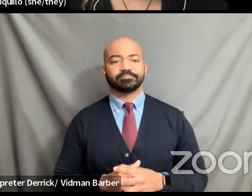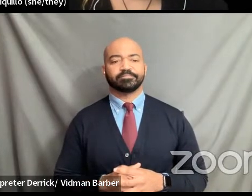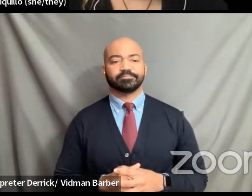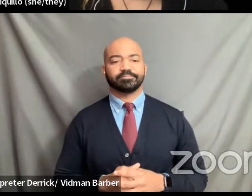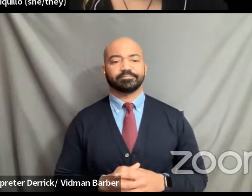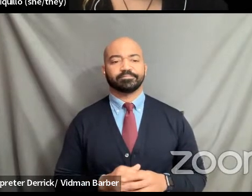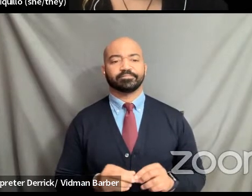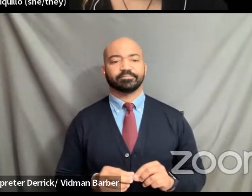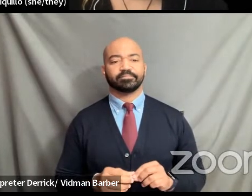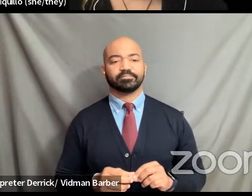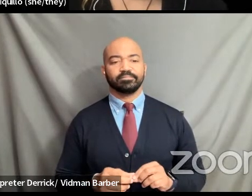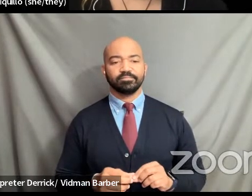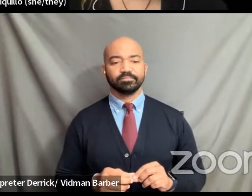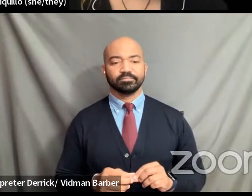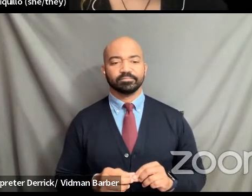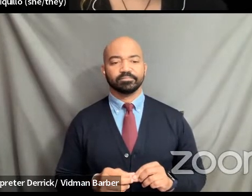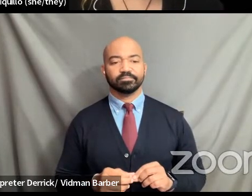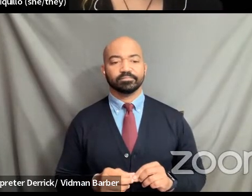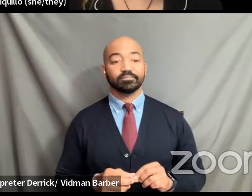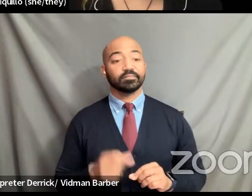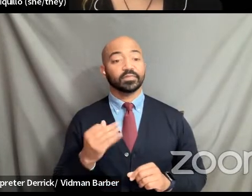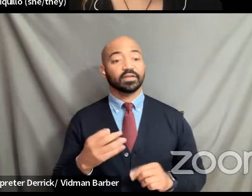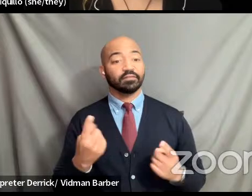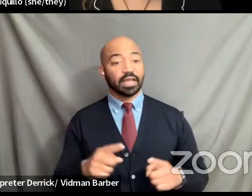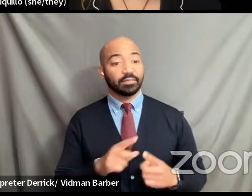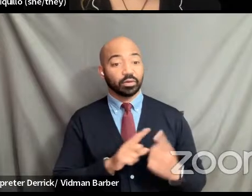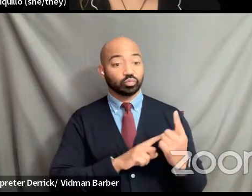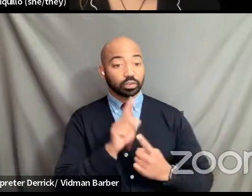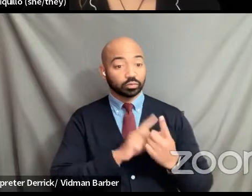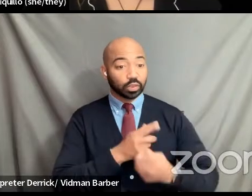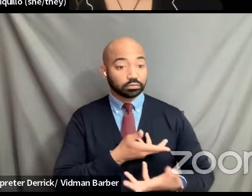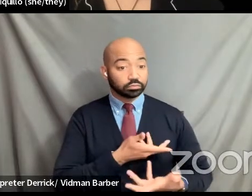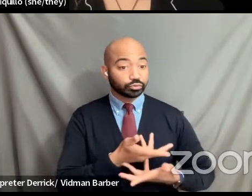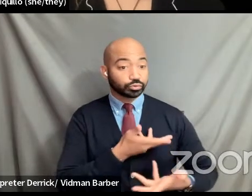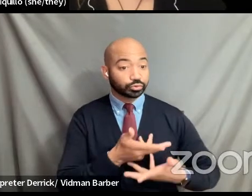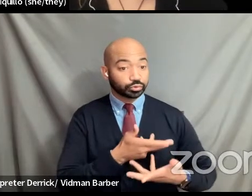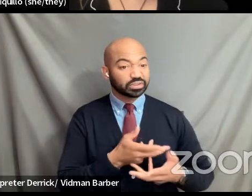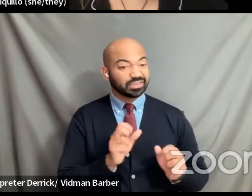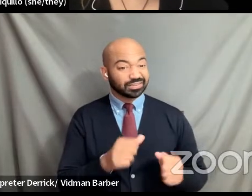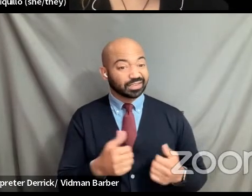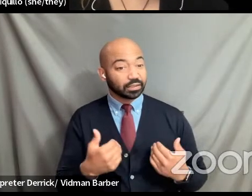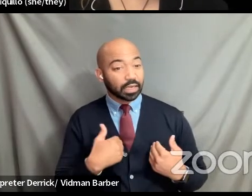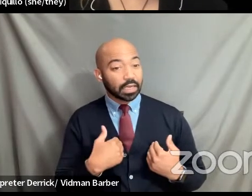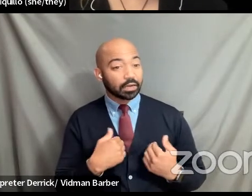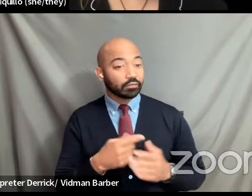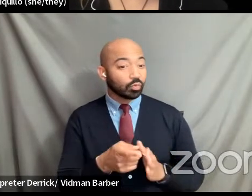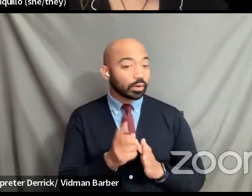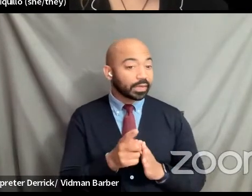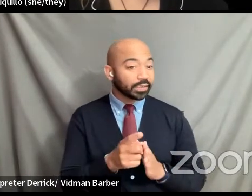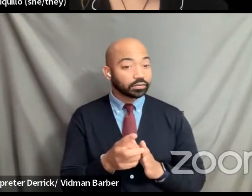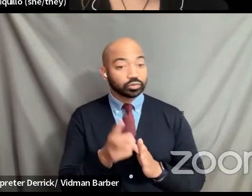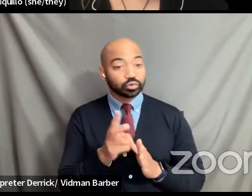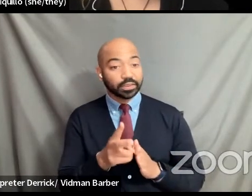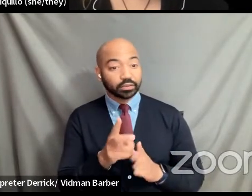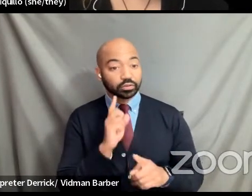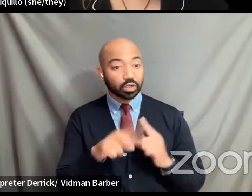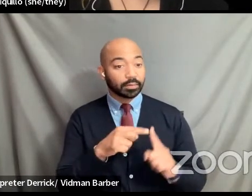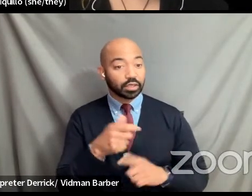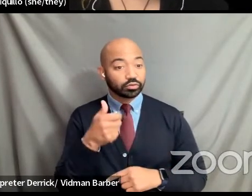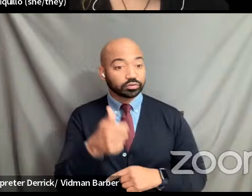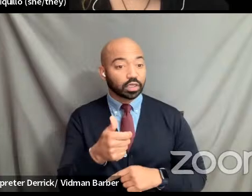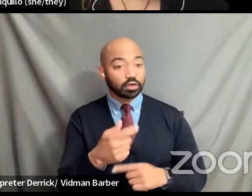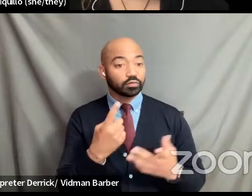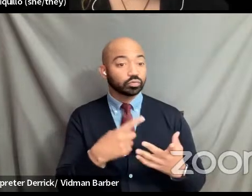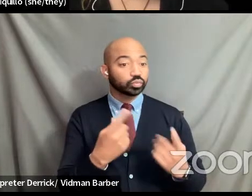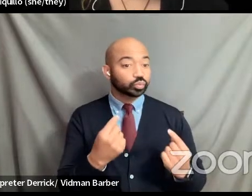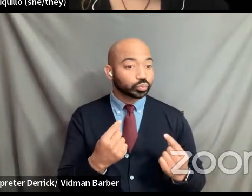you are more one-on-one with some person, you can take 1 minute to 2 minutes to talk about yourself, like what you've